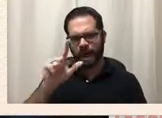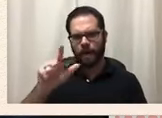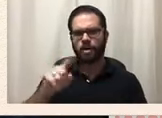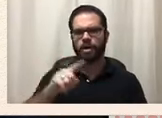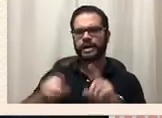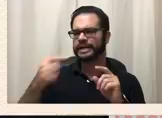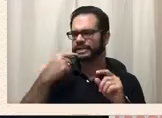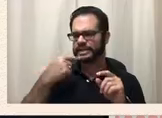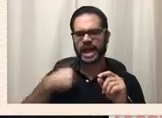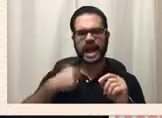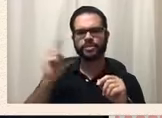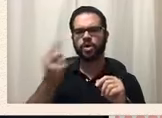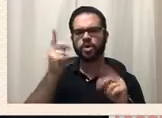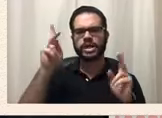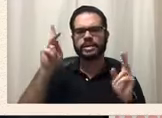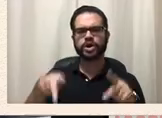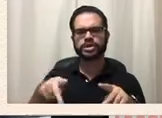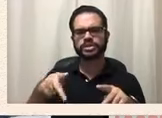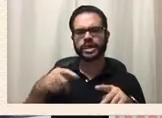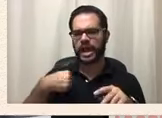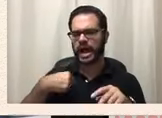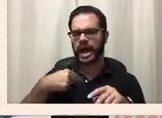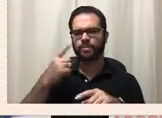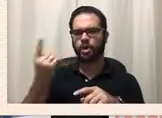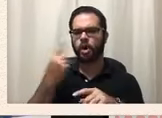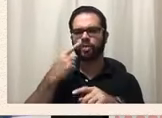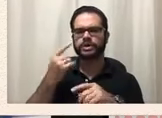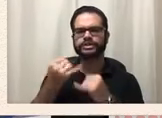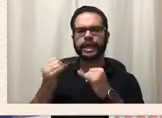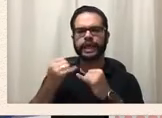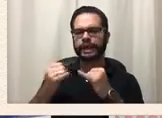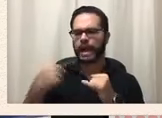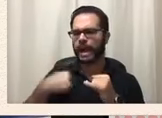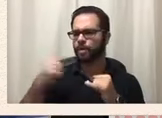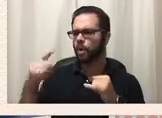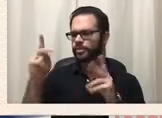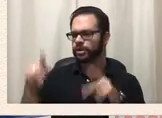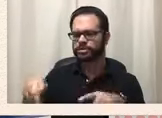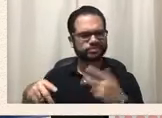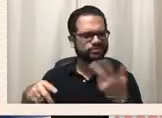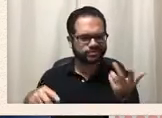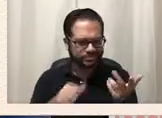anybody, which can't be true. It is.